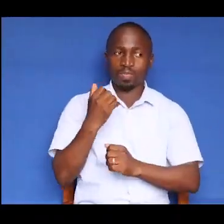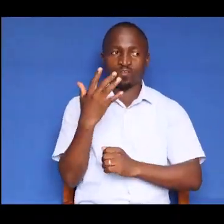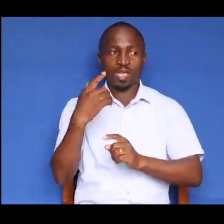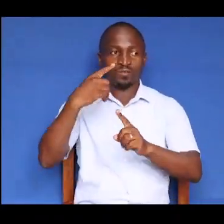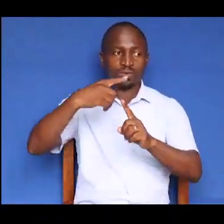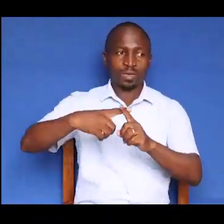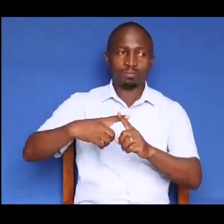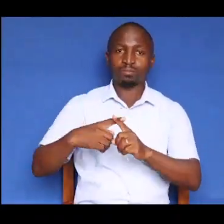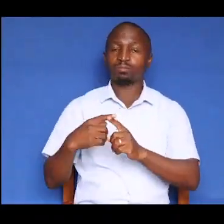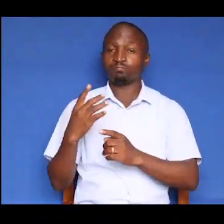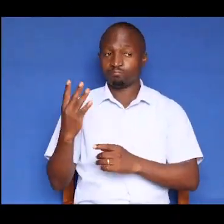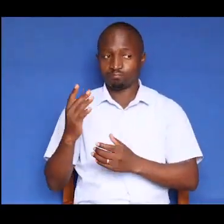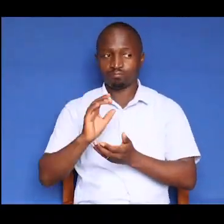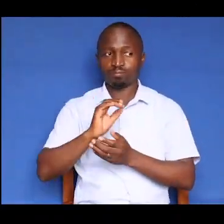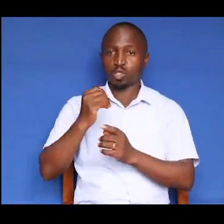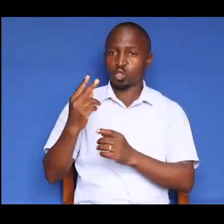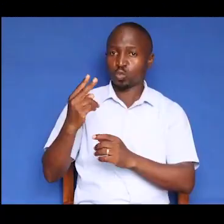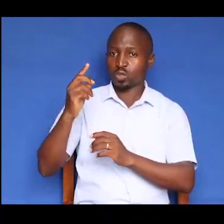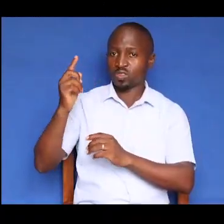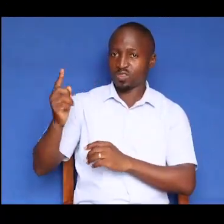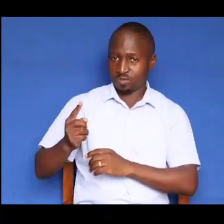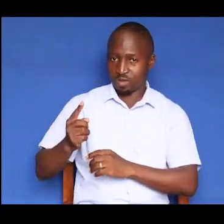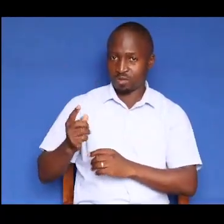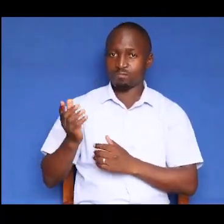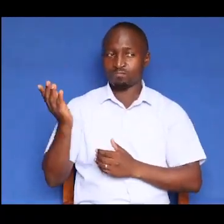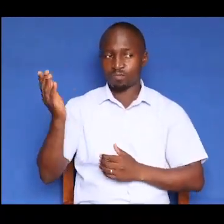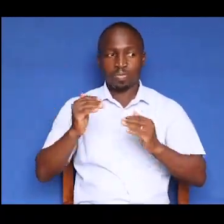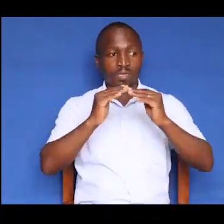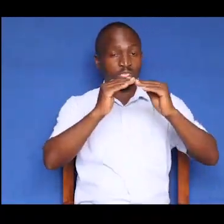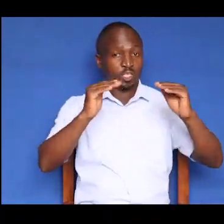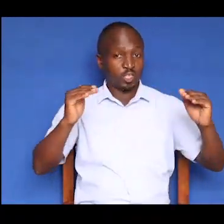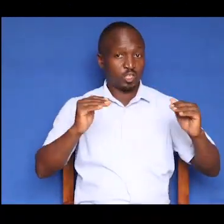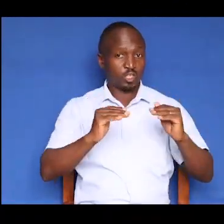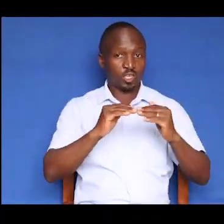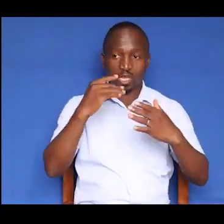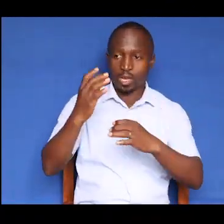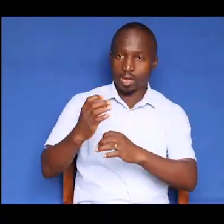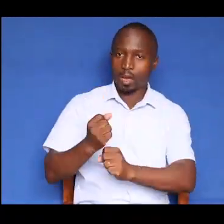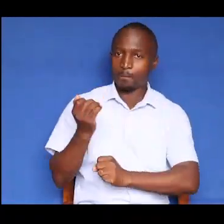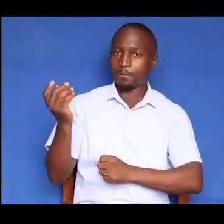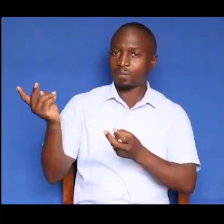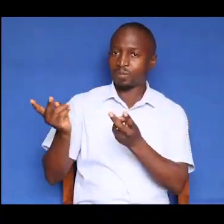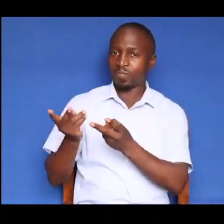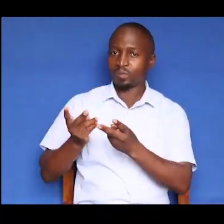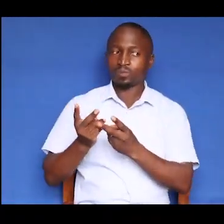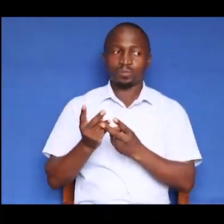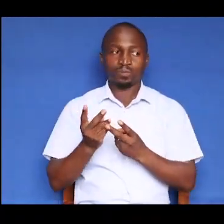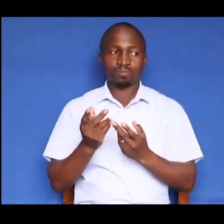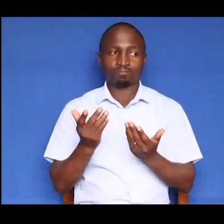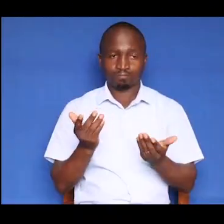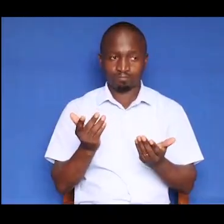Change in income will be equal to